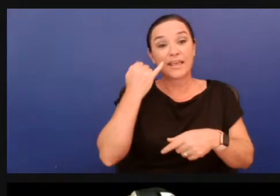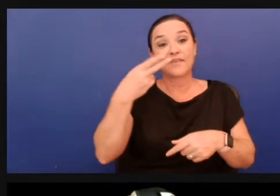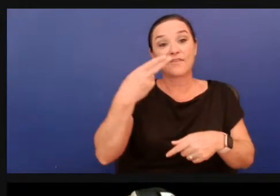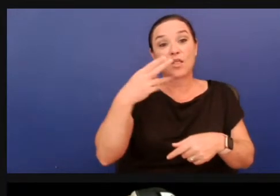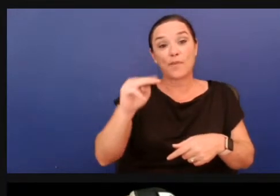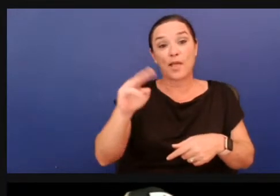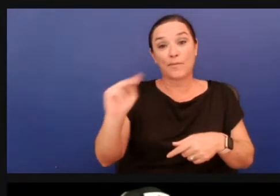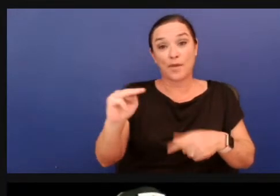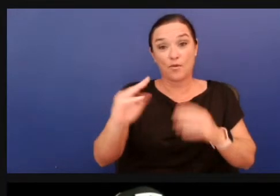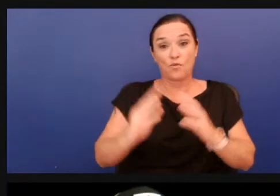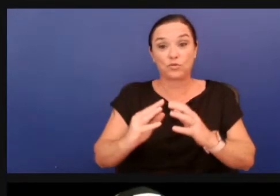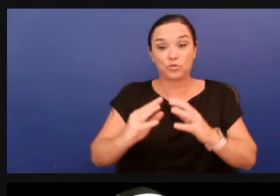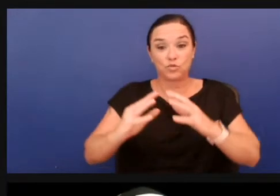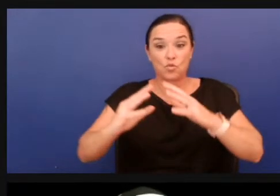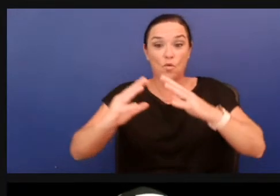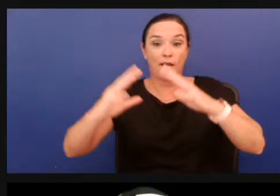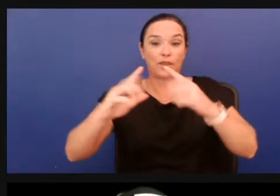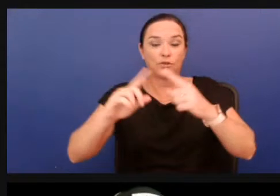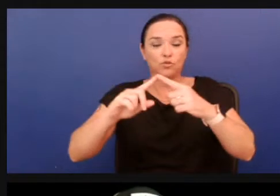swirling to the north. Either way,